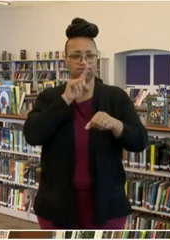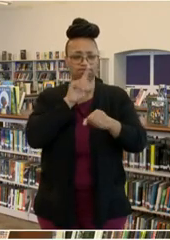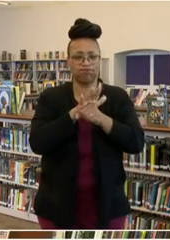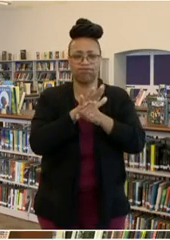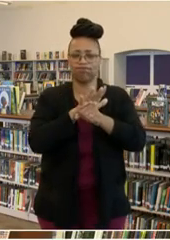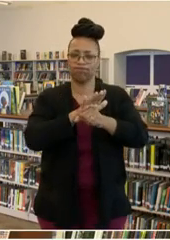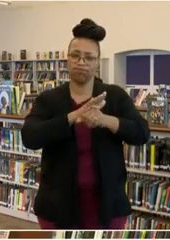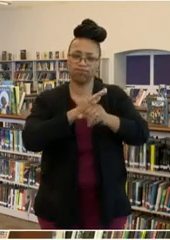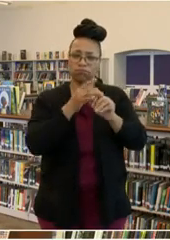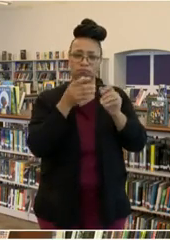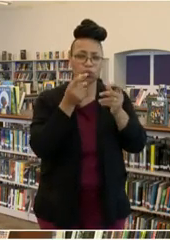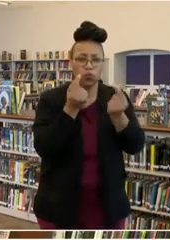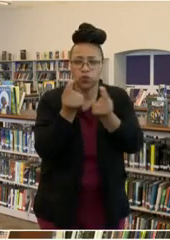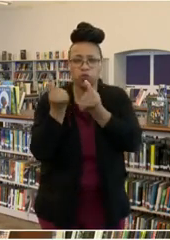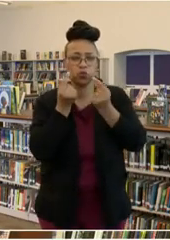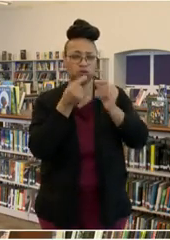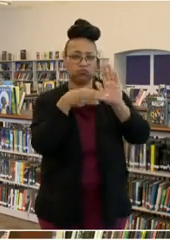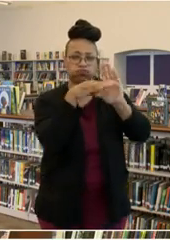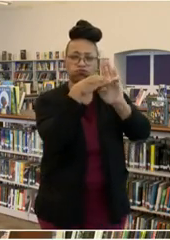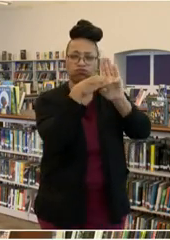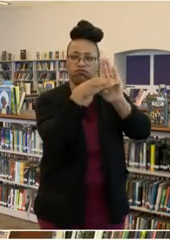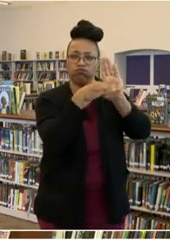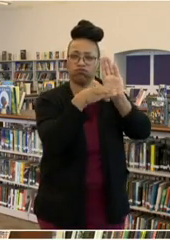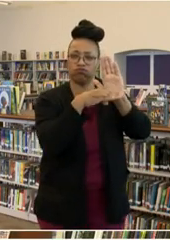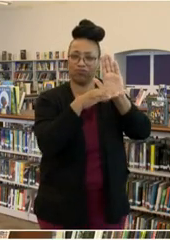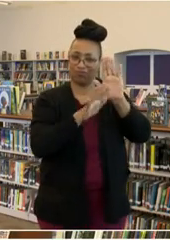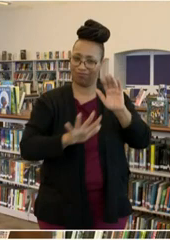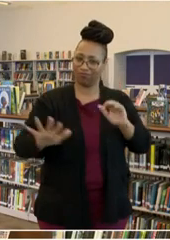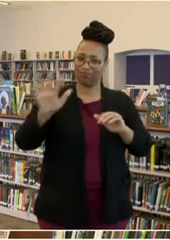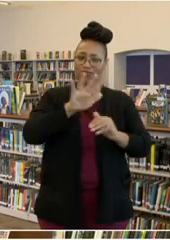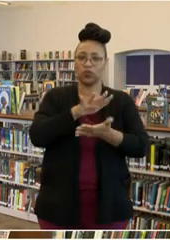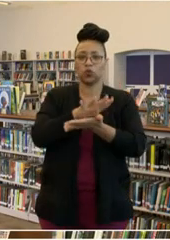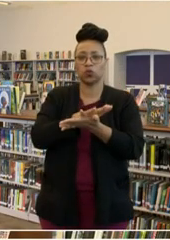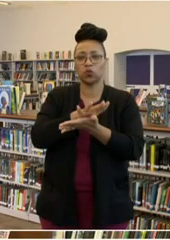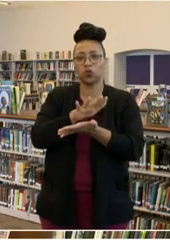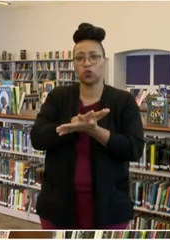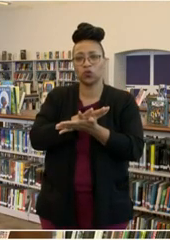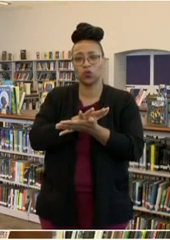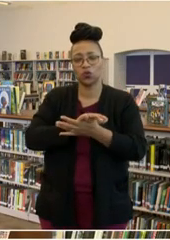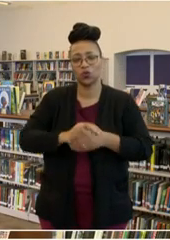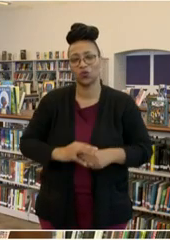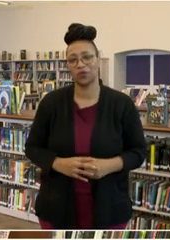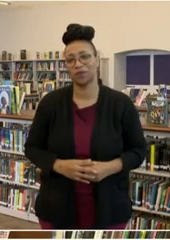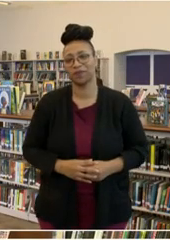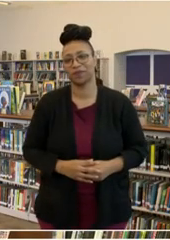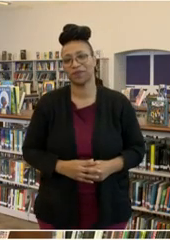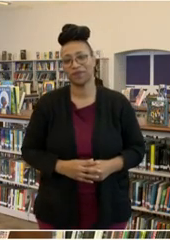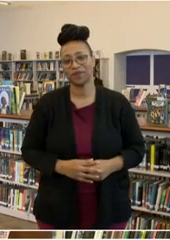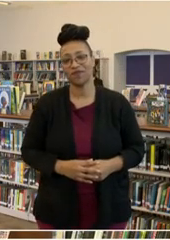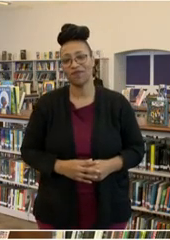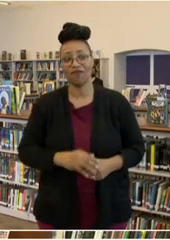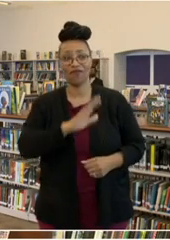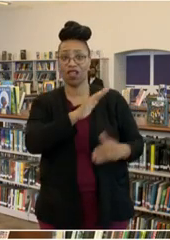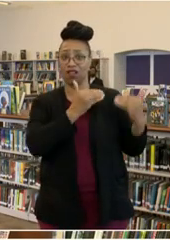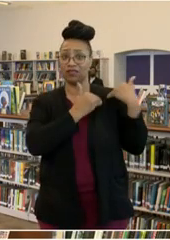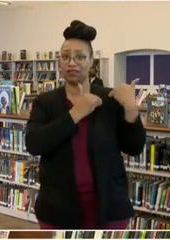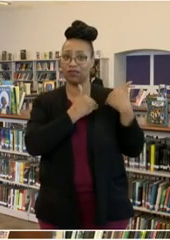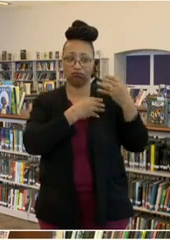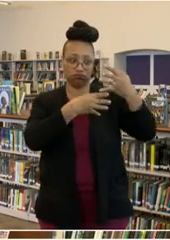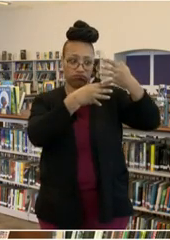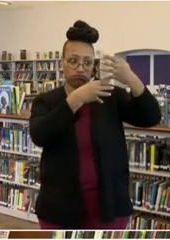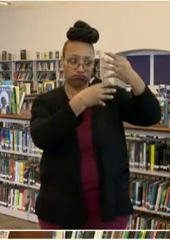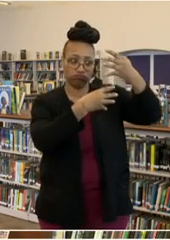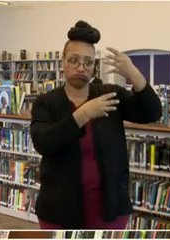Public Schools, and their responsibilities are tremendous. They are responsible for hundreds of our